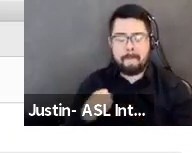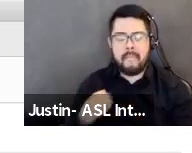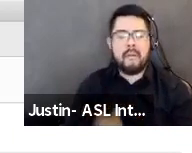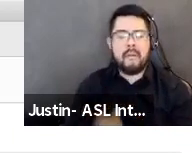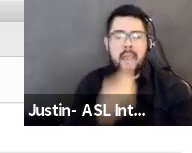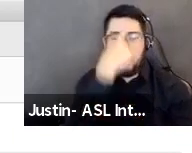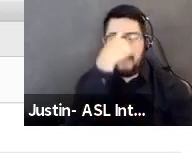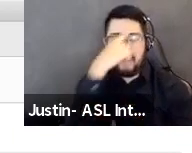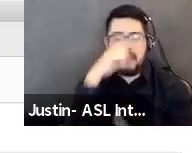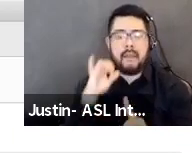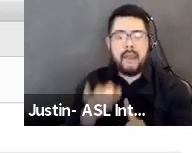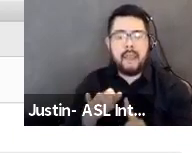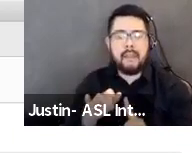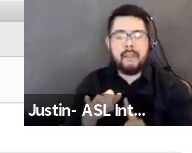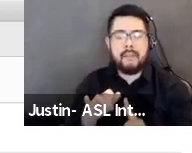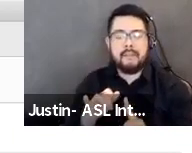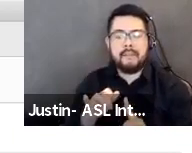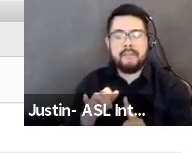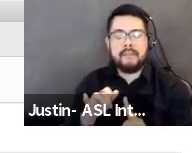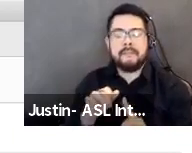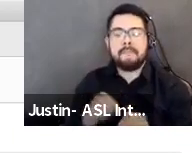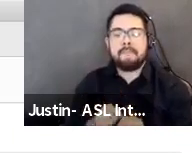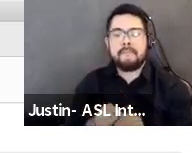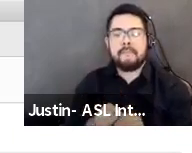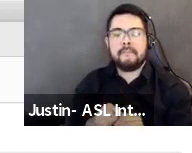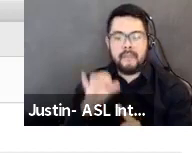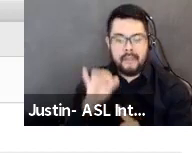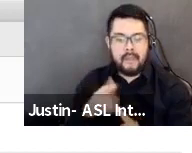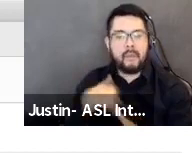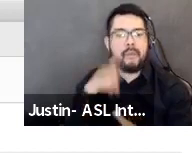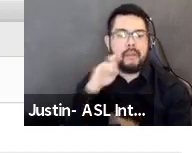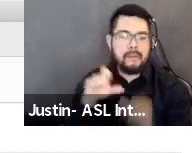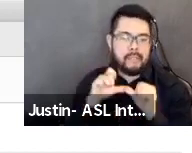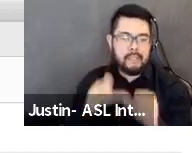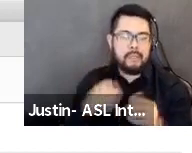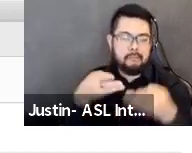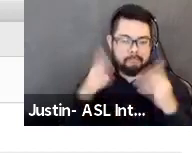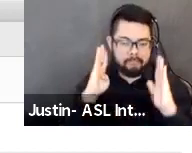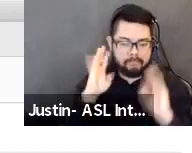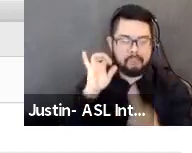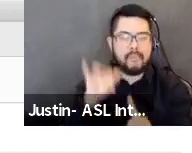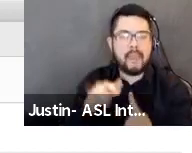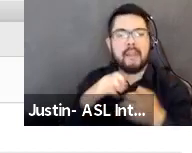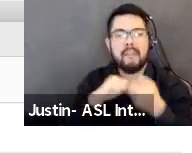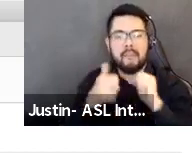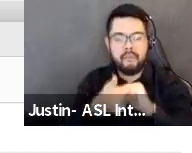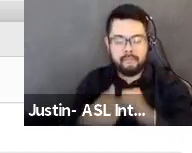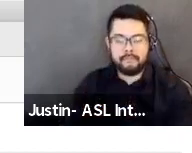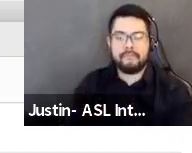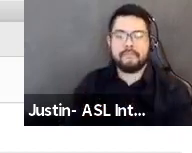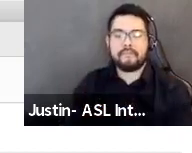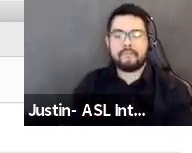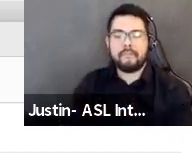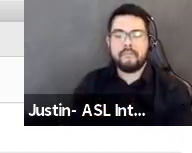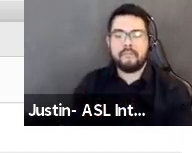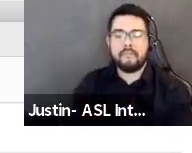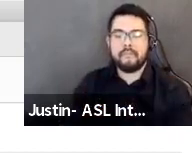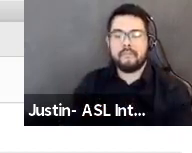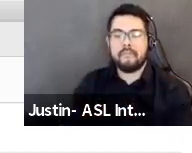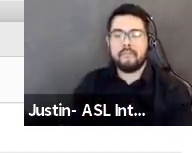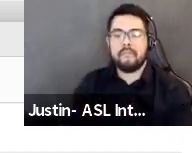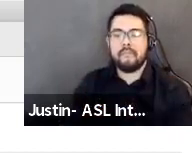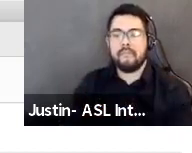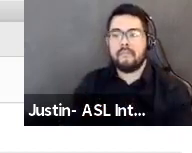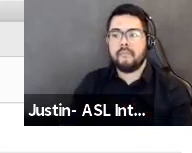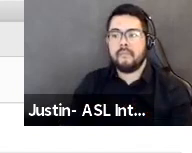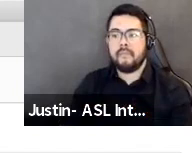know deserves to be continued paid attention to thank you for highlighting that